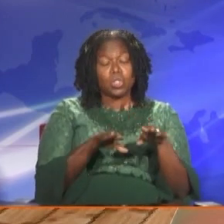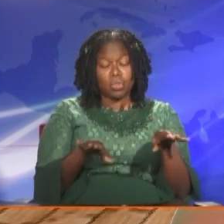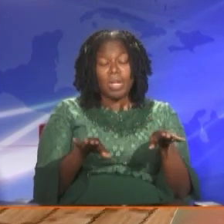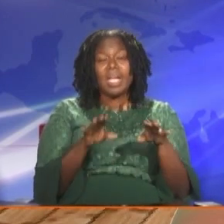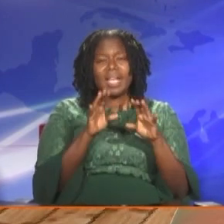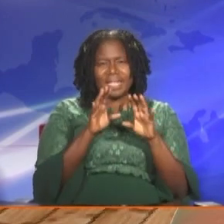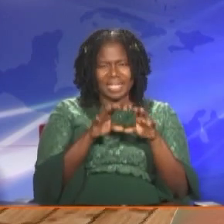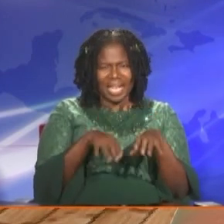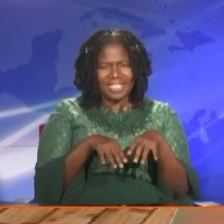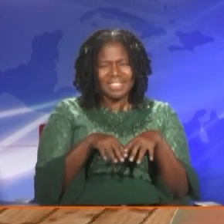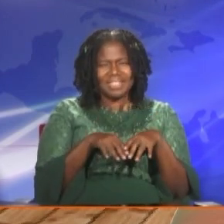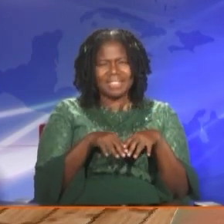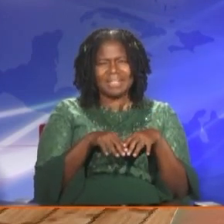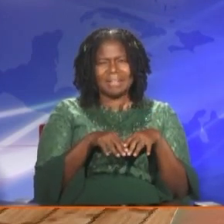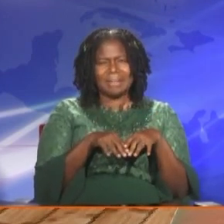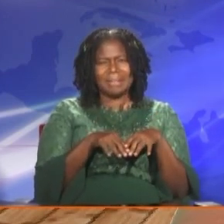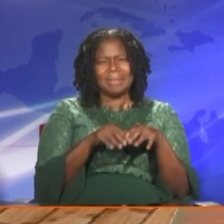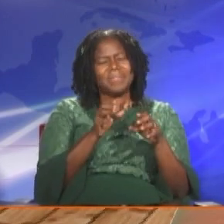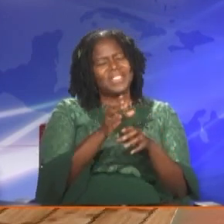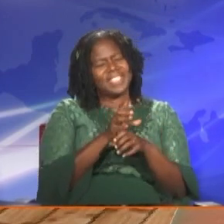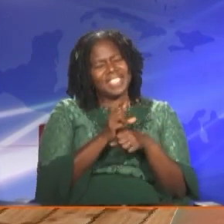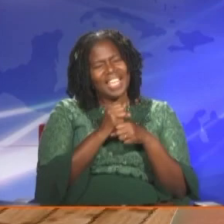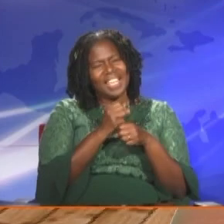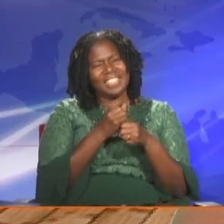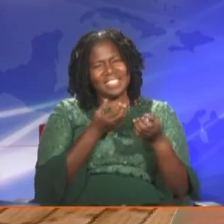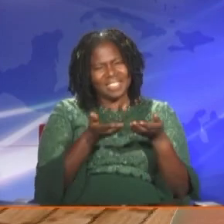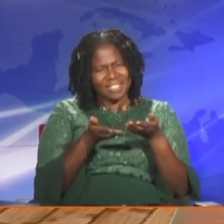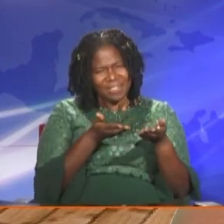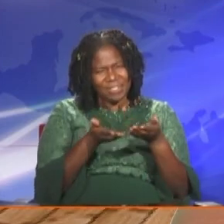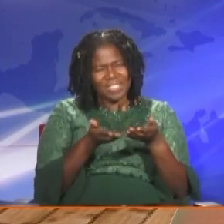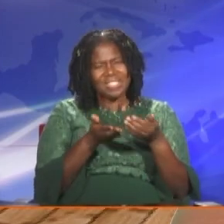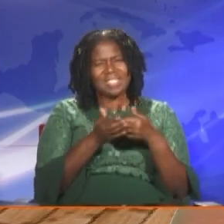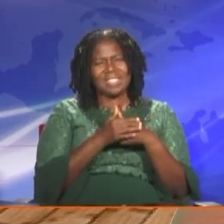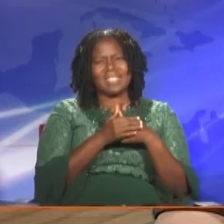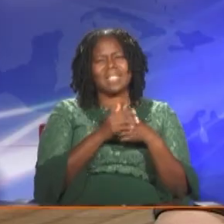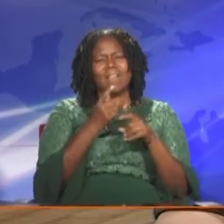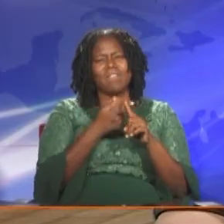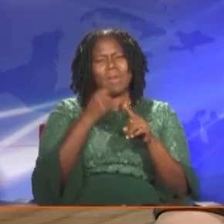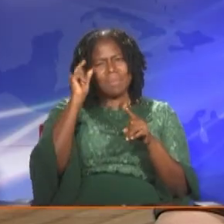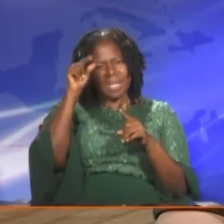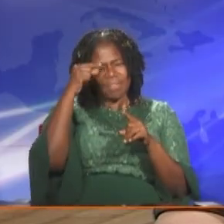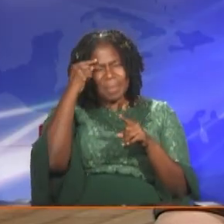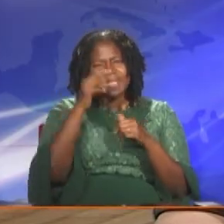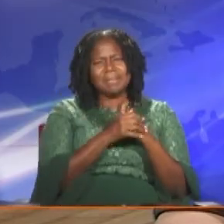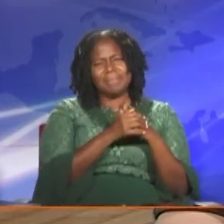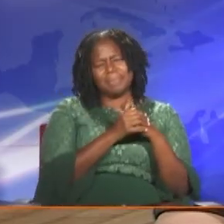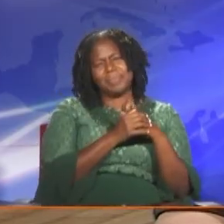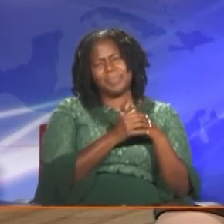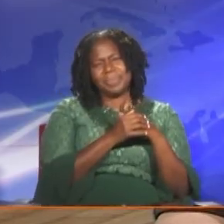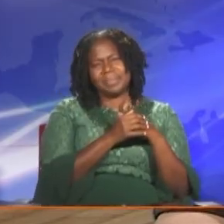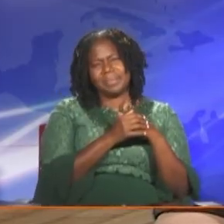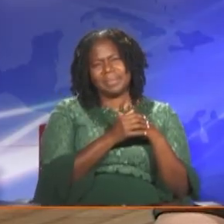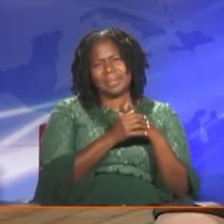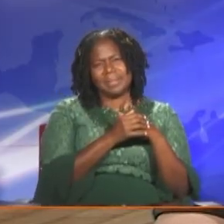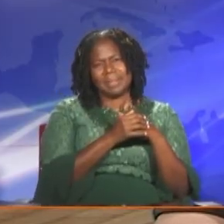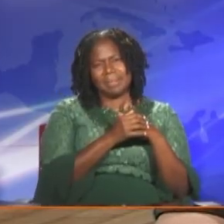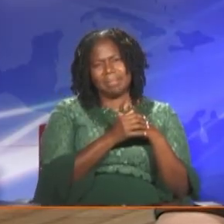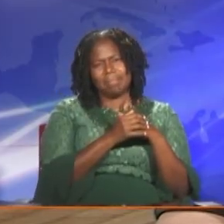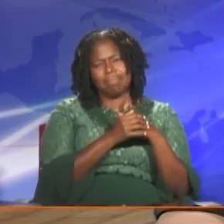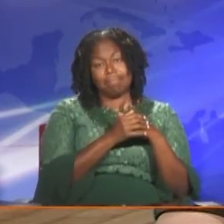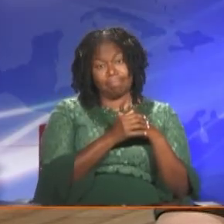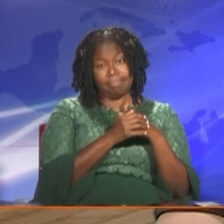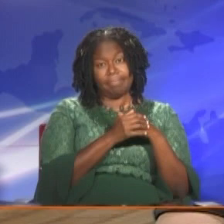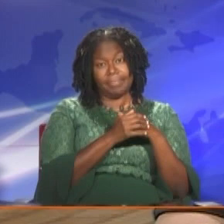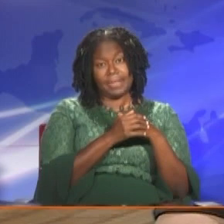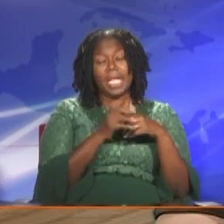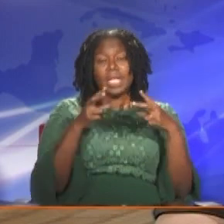can, benefit from the service that is provided by the government. And as you talk about services, are there services that are being offered by